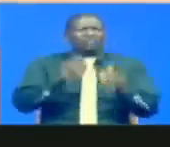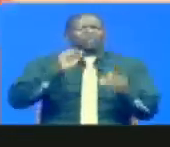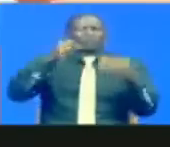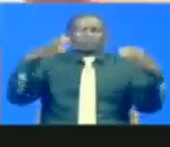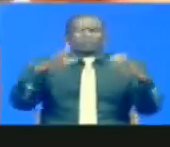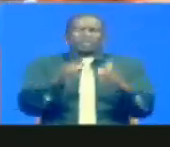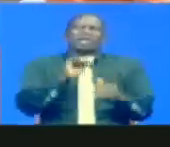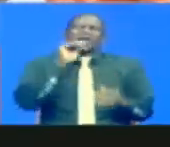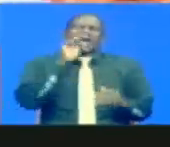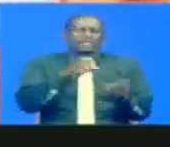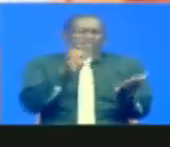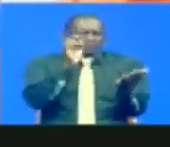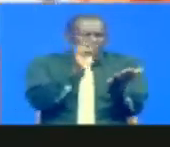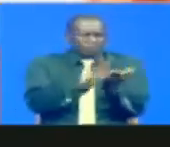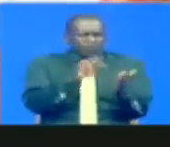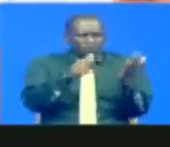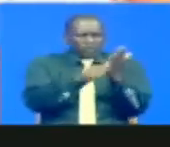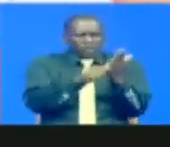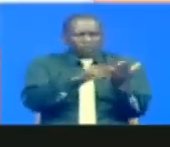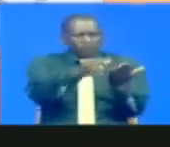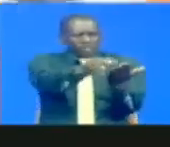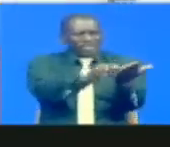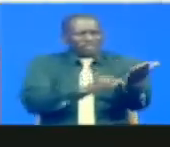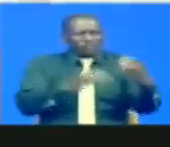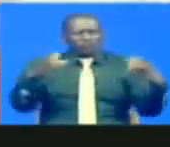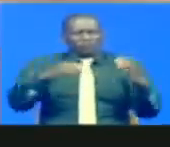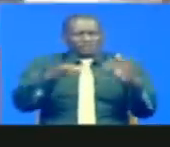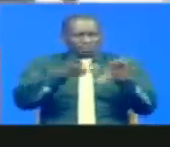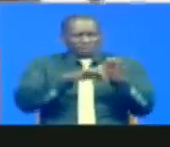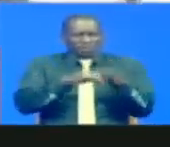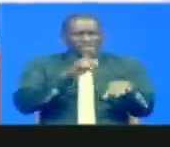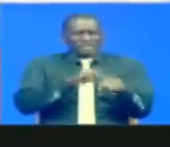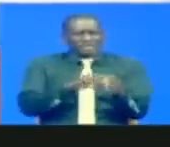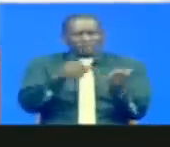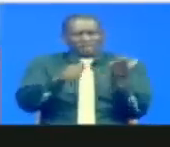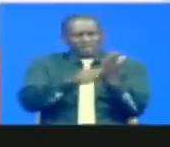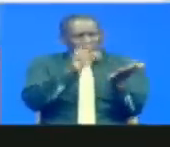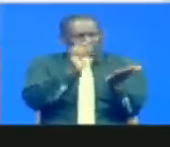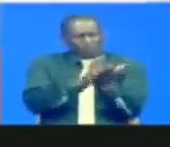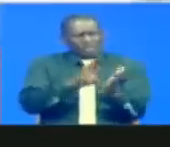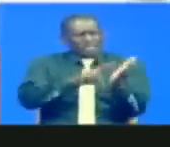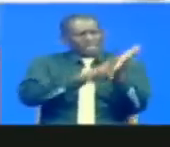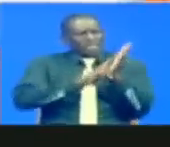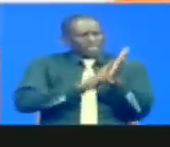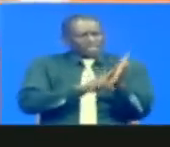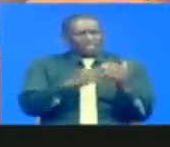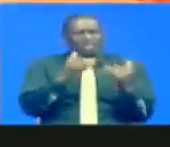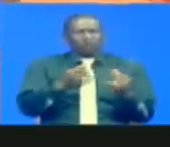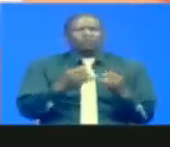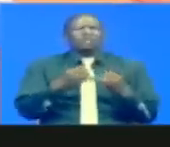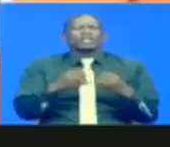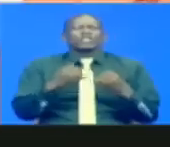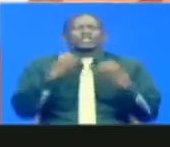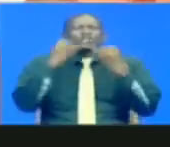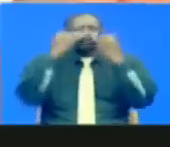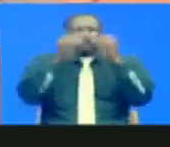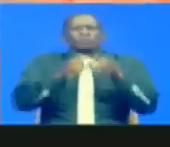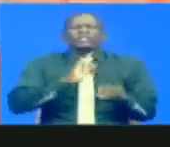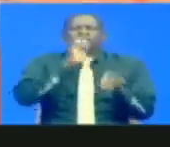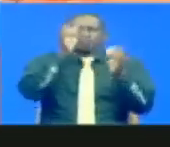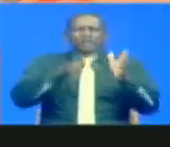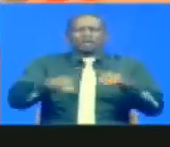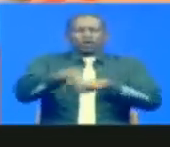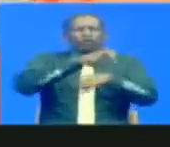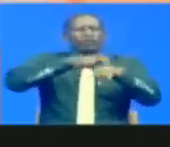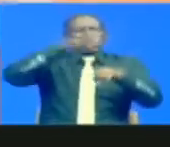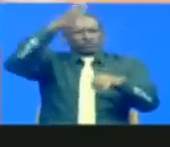their names from the list of party members. Once their names are removed, the registrar will then notify the Speaker of the National Assembly, who will in